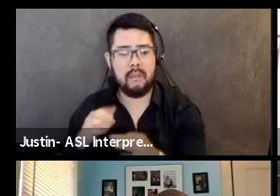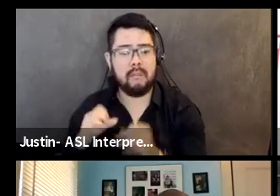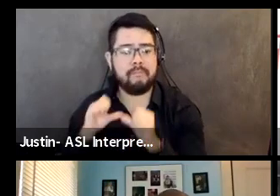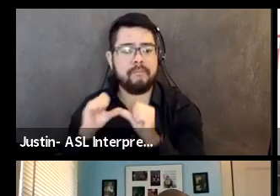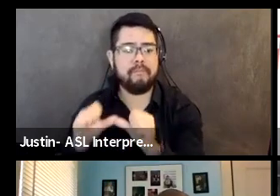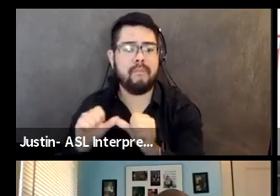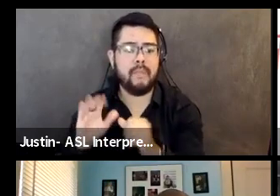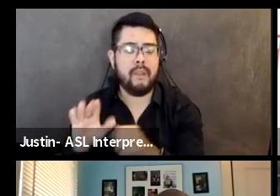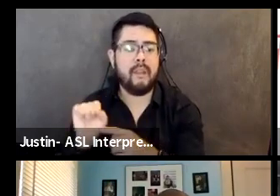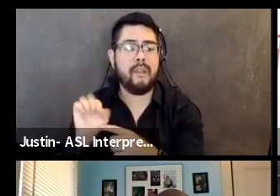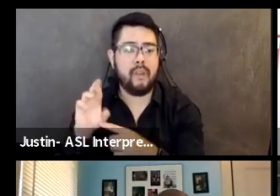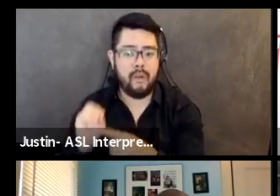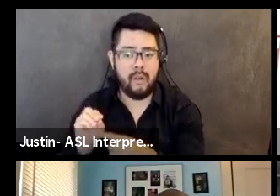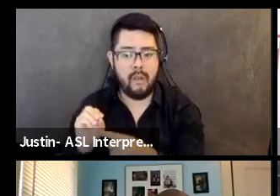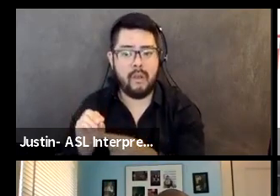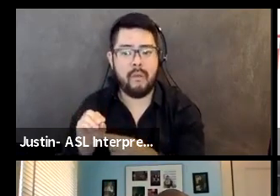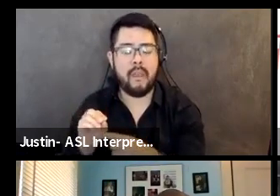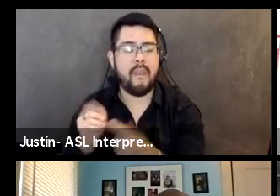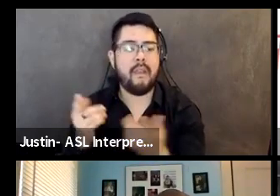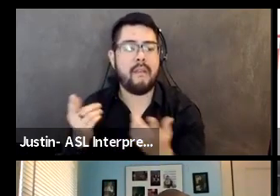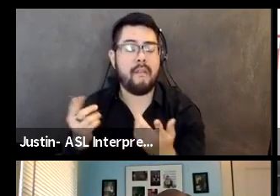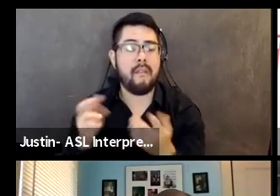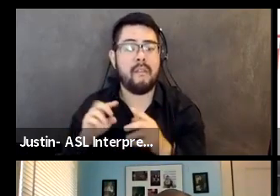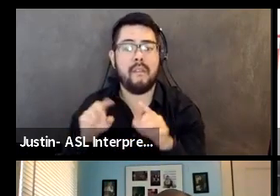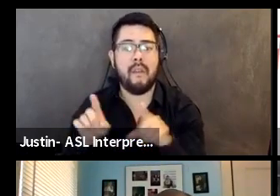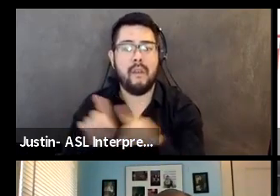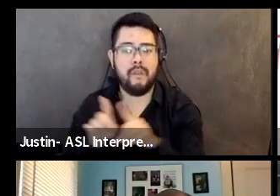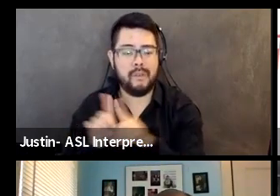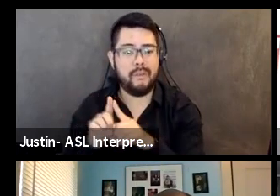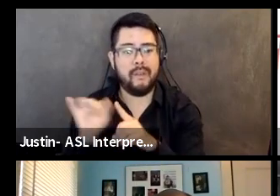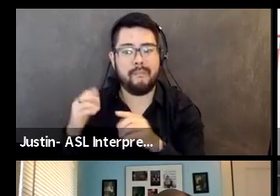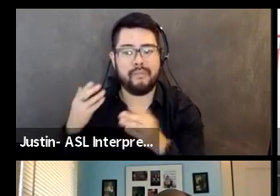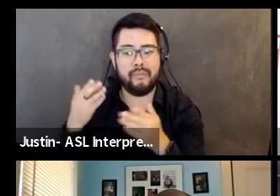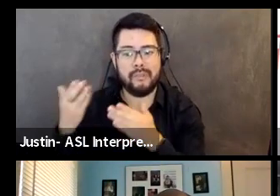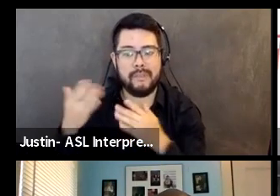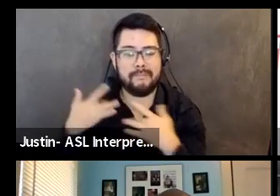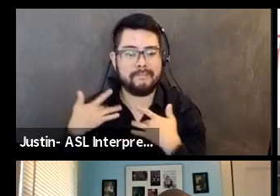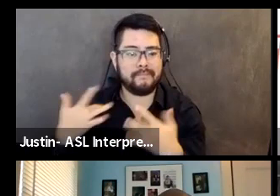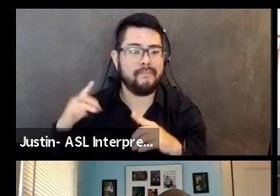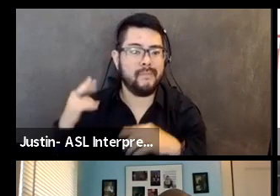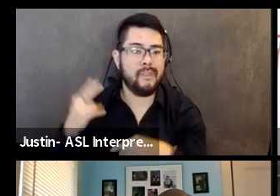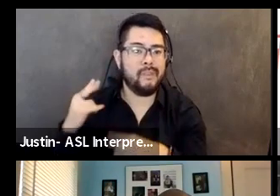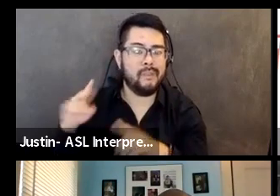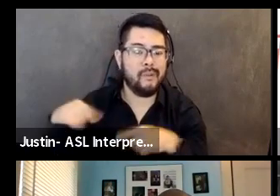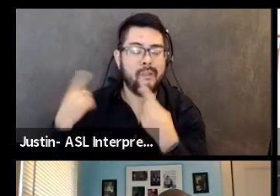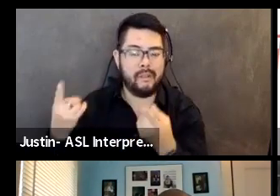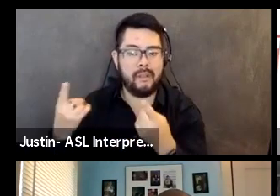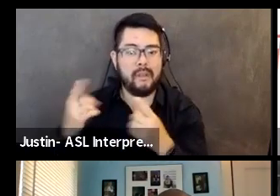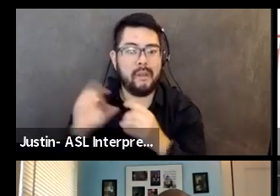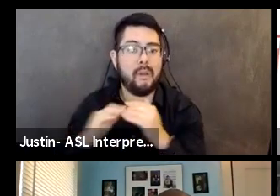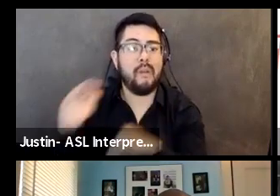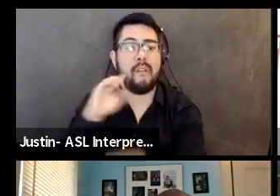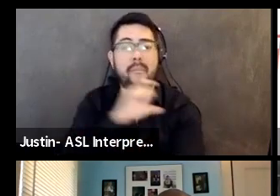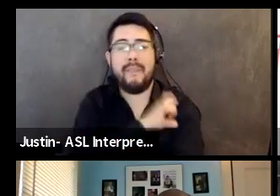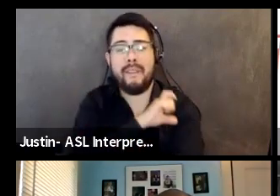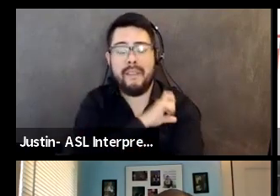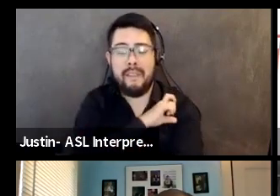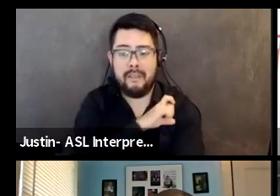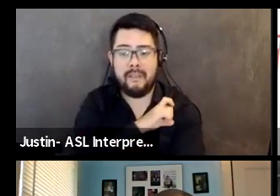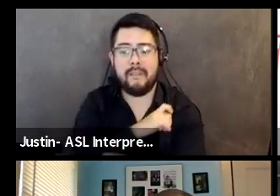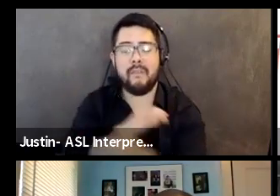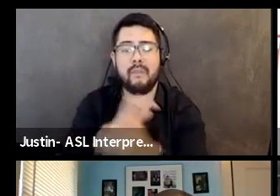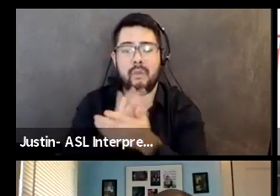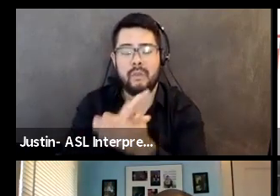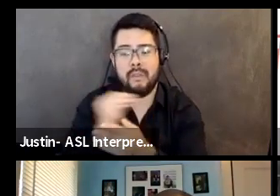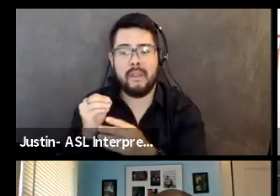disproportionately serving historically over policed students and targeted students primarily